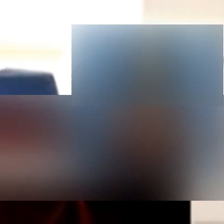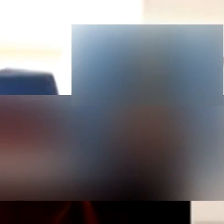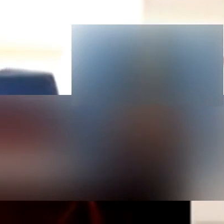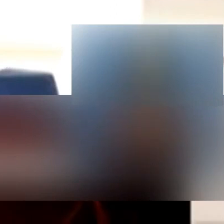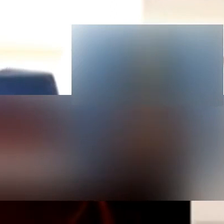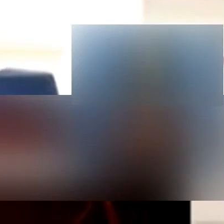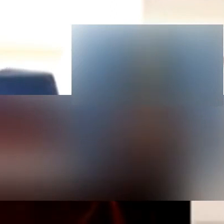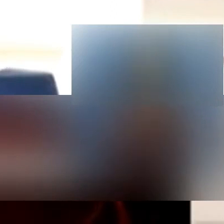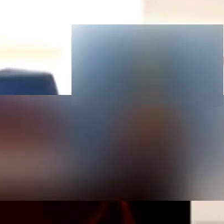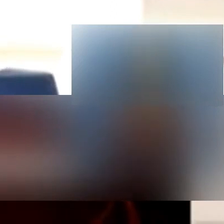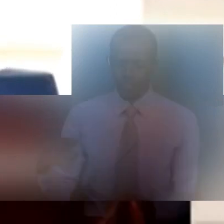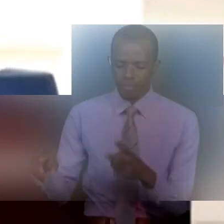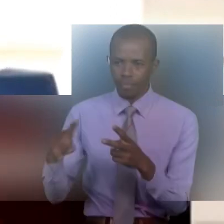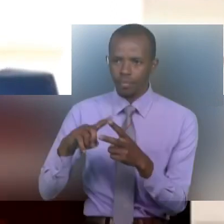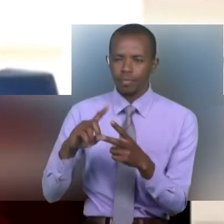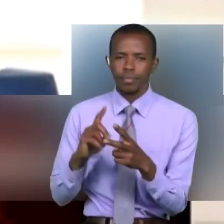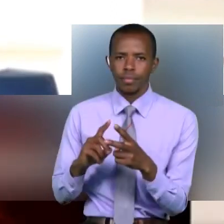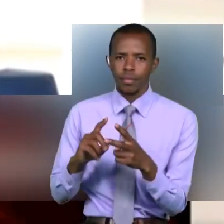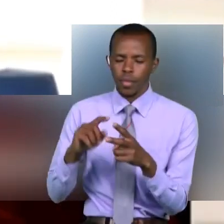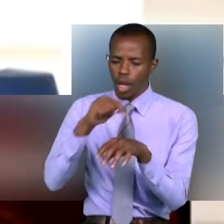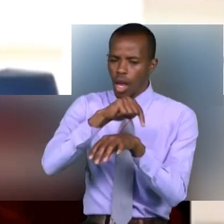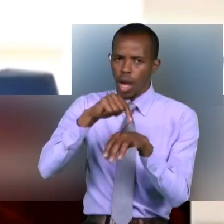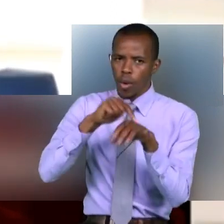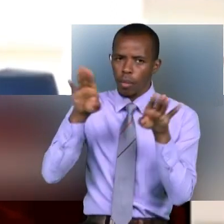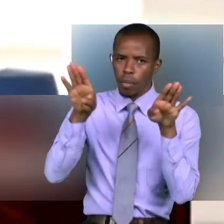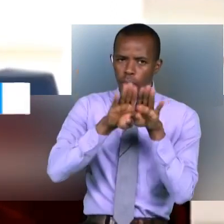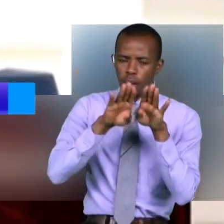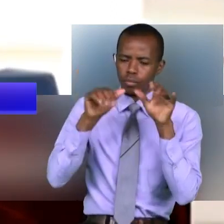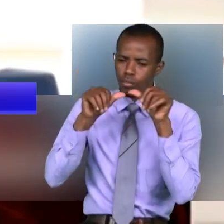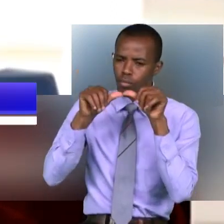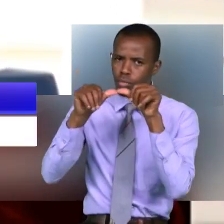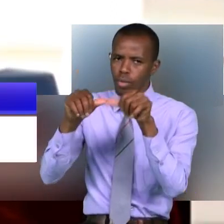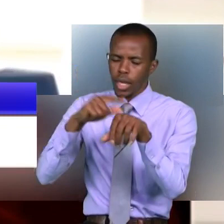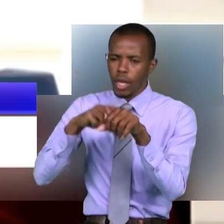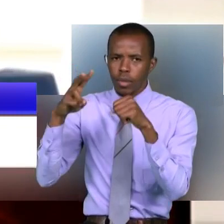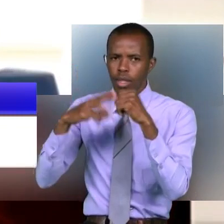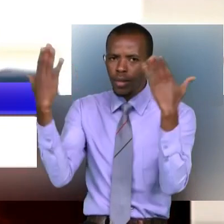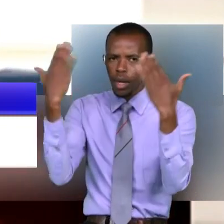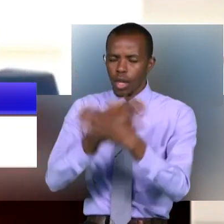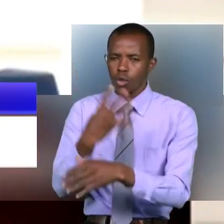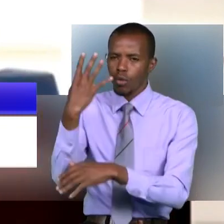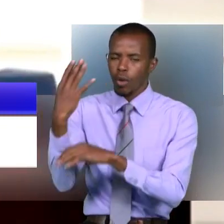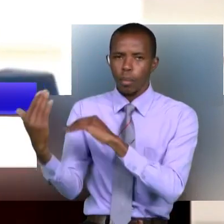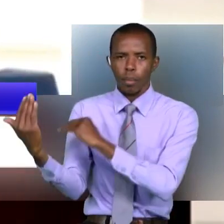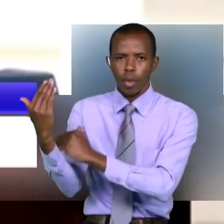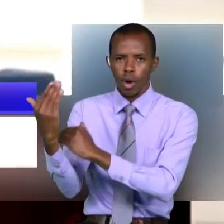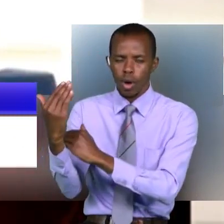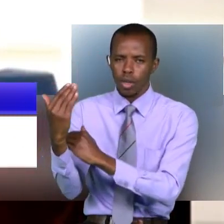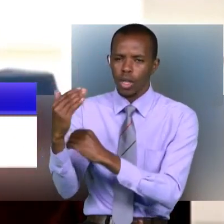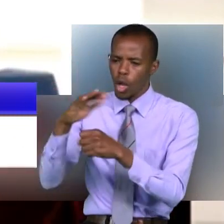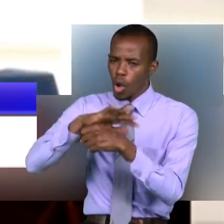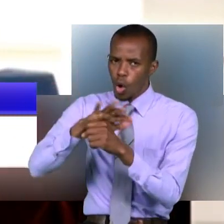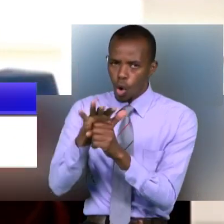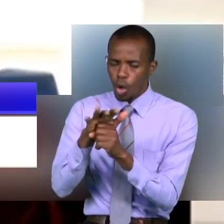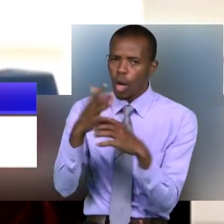And that is number one, that the hours of curfew are maintained at between 7 p.m. and 4 a.m. in the